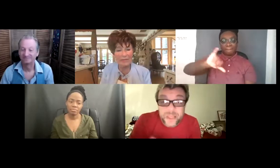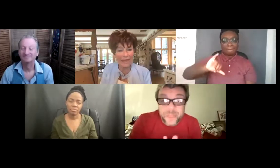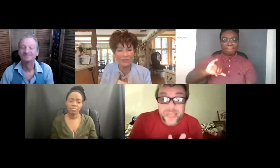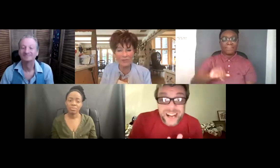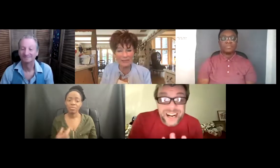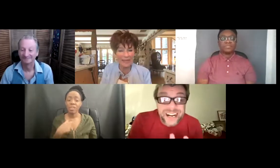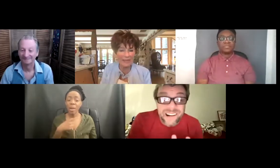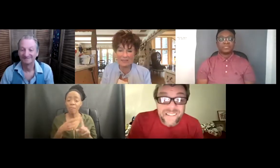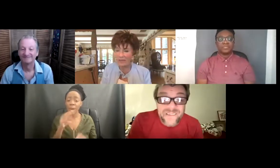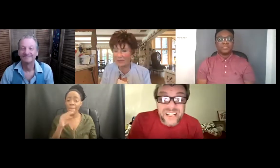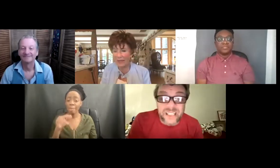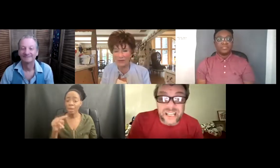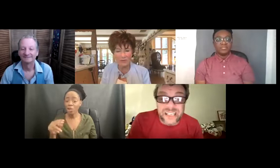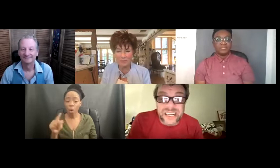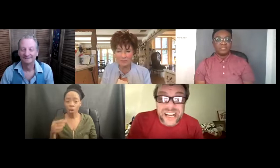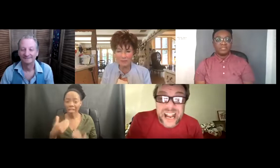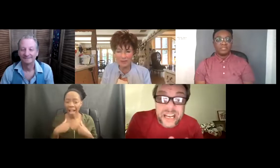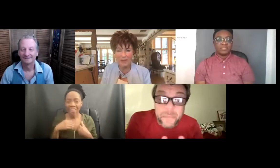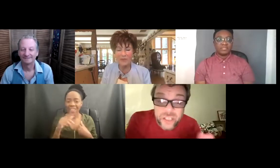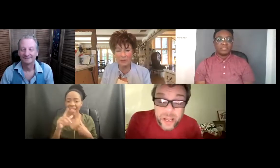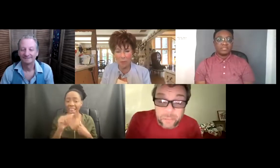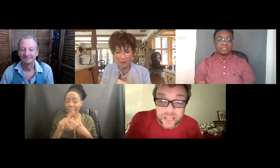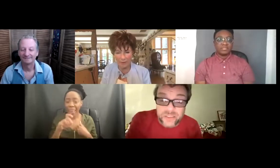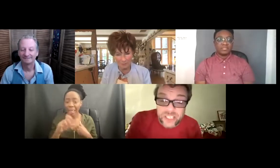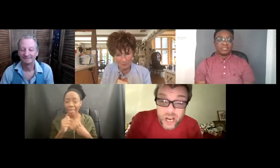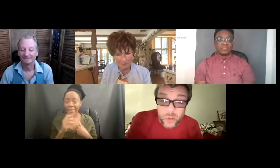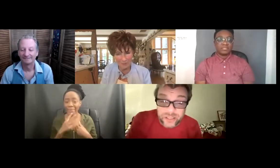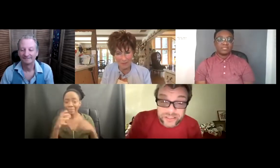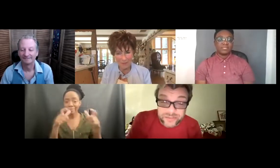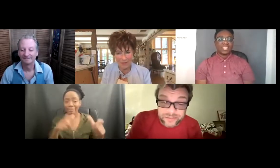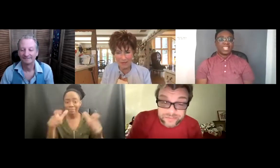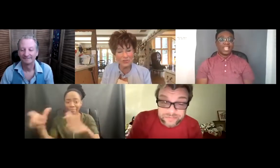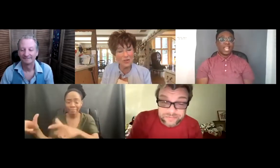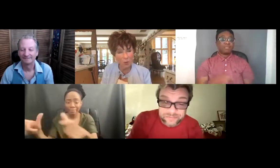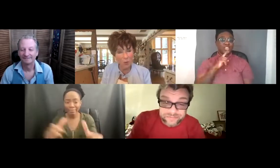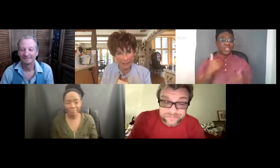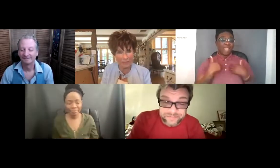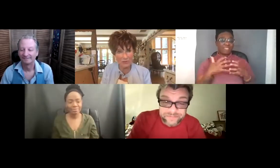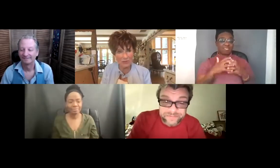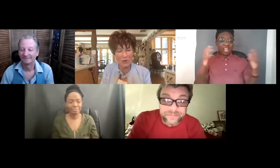but lakes. And I bet you had plenty of snow.